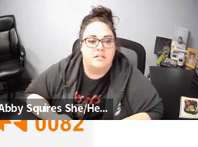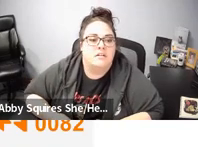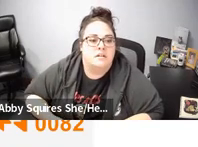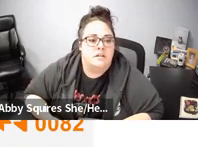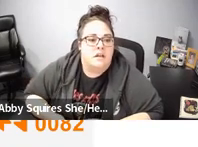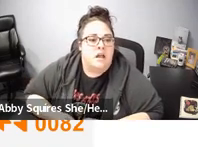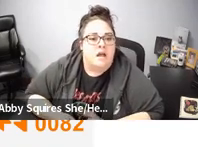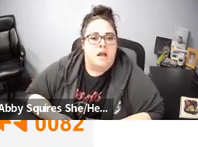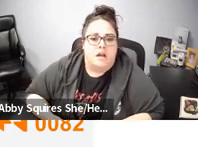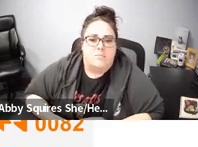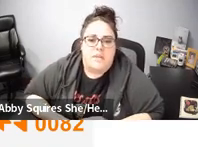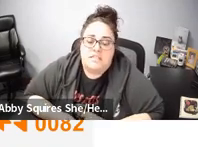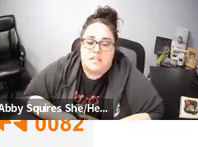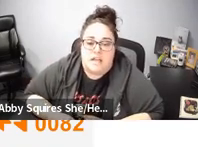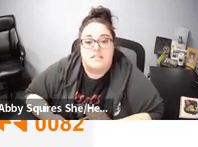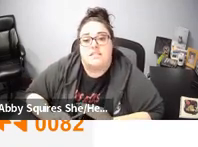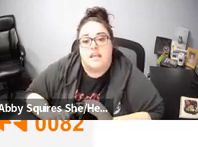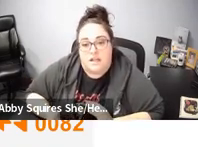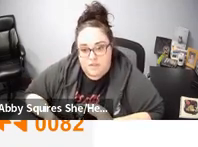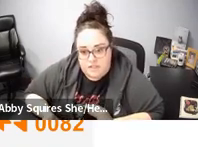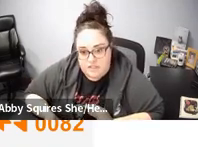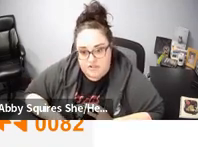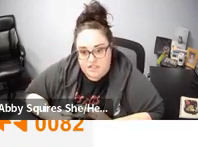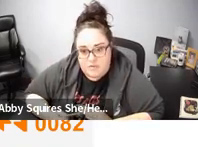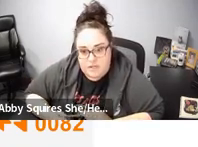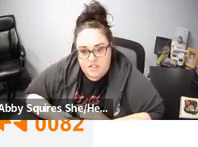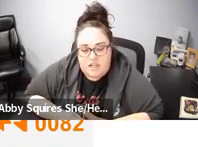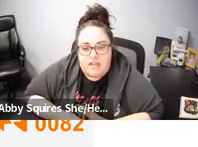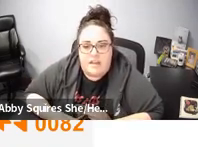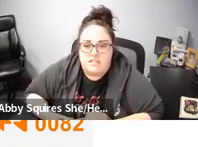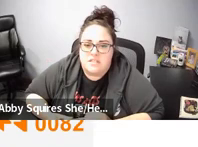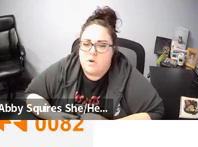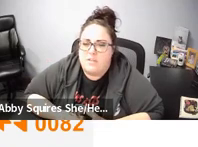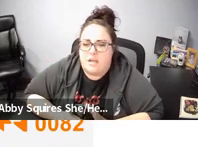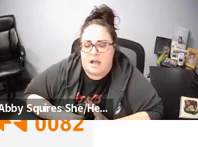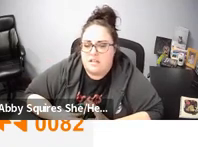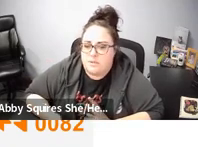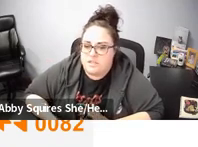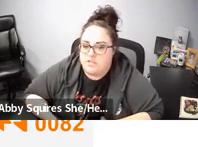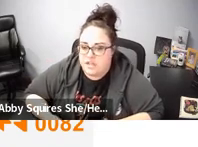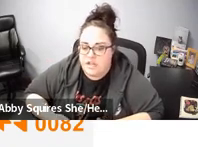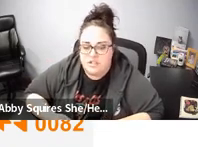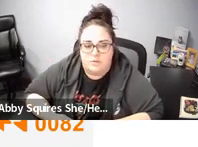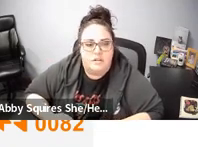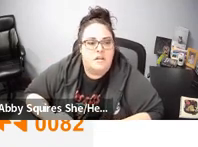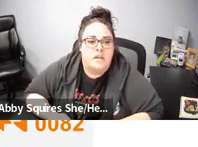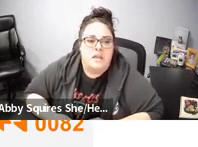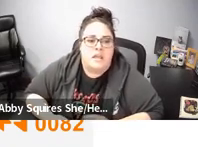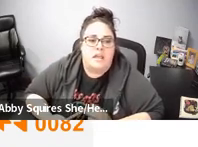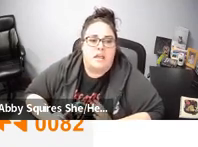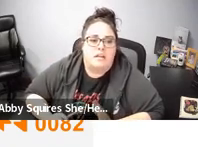hand. Next to that is actually the string switch, and that is a small black box with a string attached to